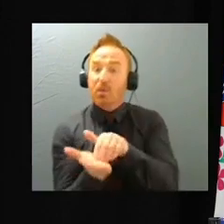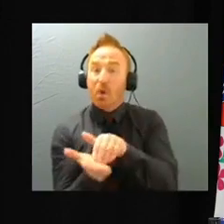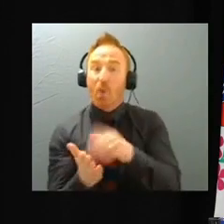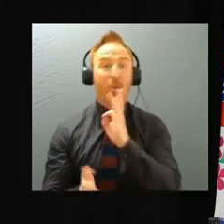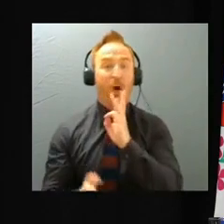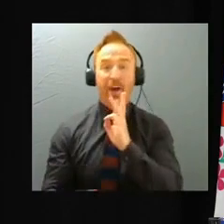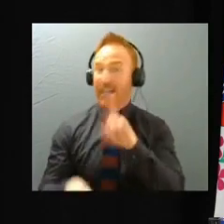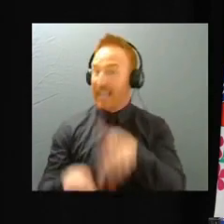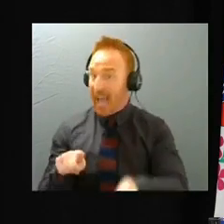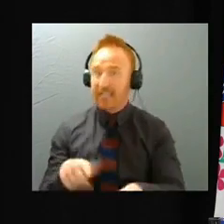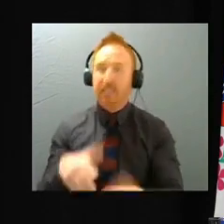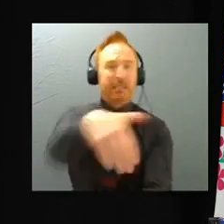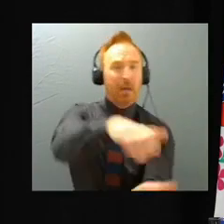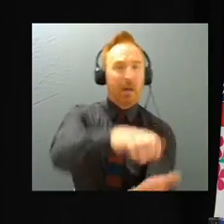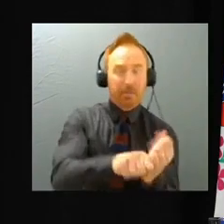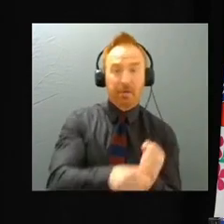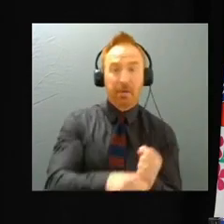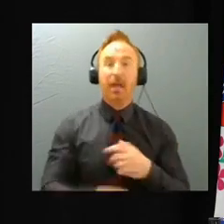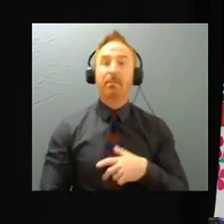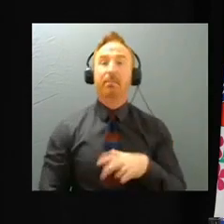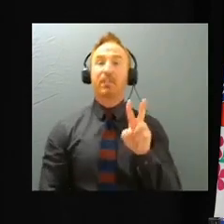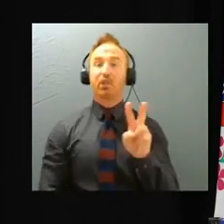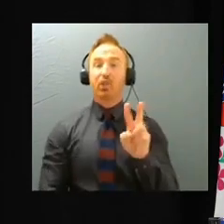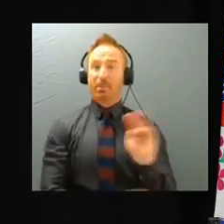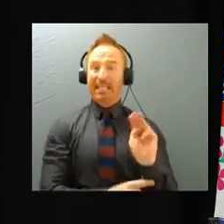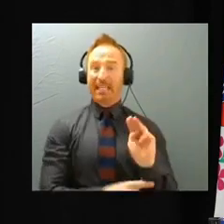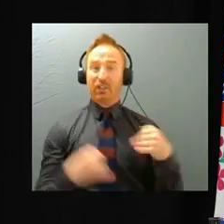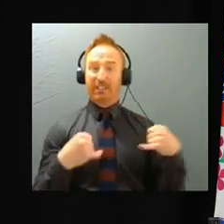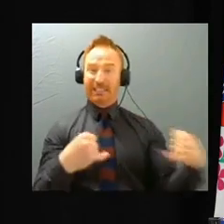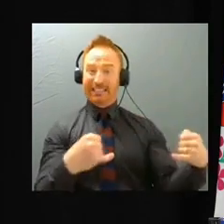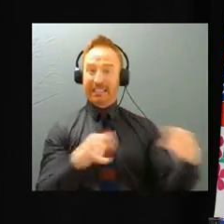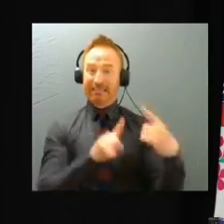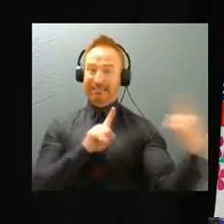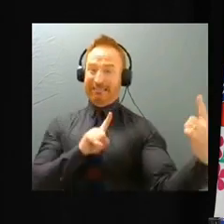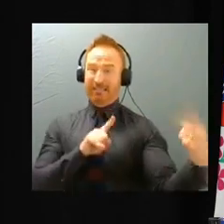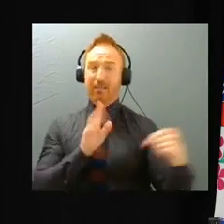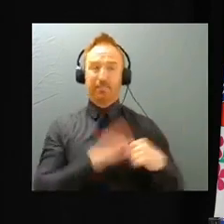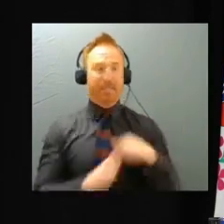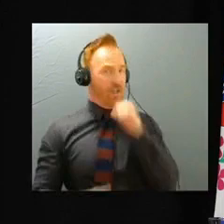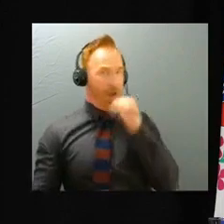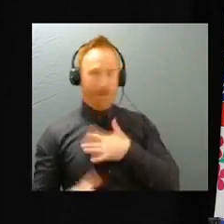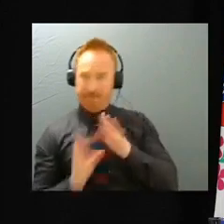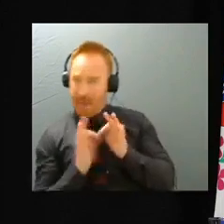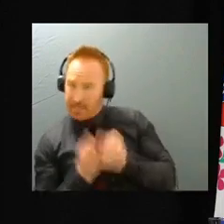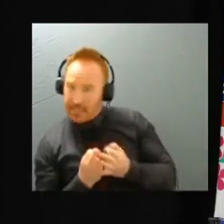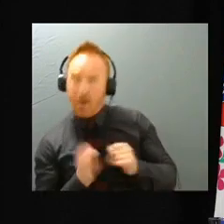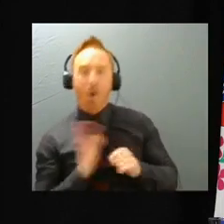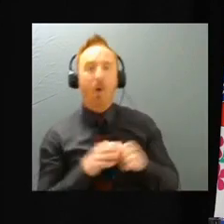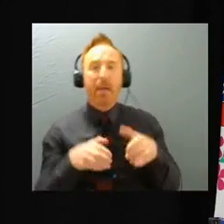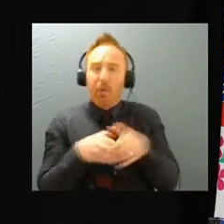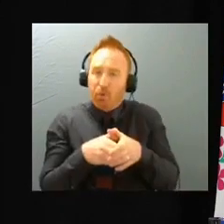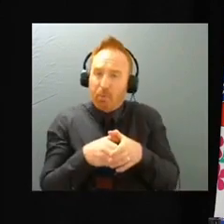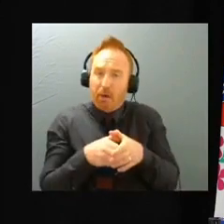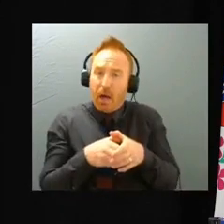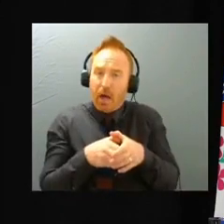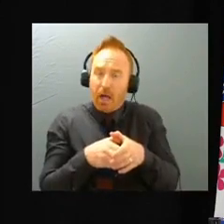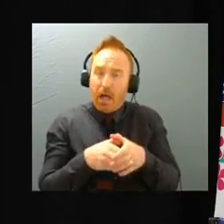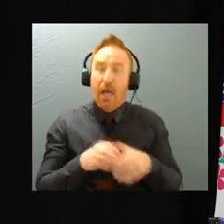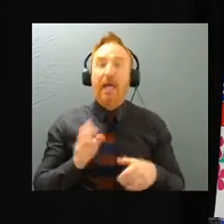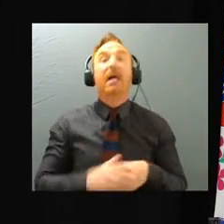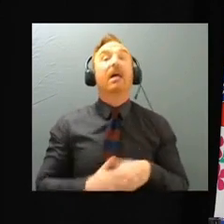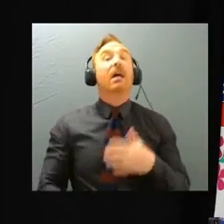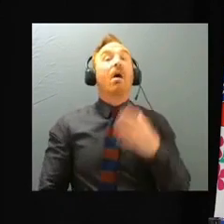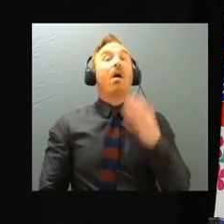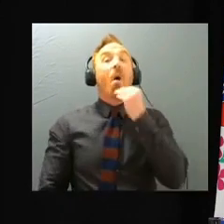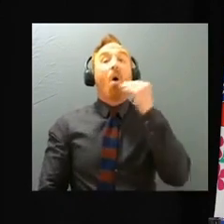remain 2 meters away from folks who are not in your family or in your bubble, stay home if sick. Don't gather in groups of more than